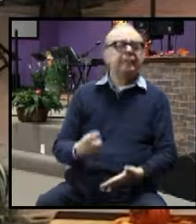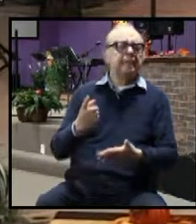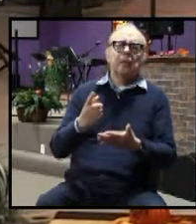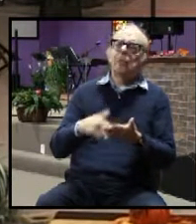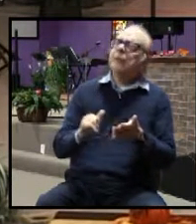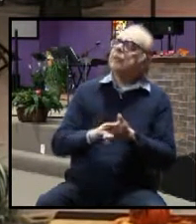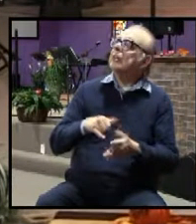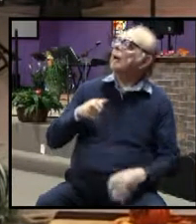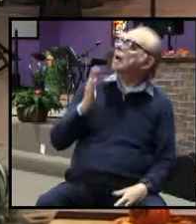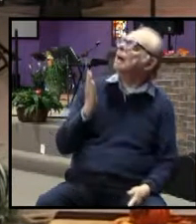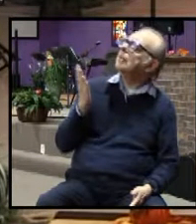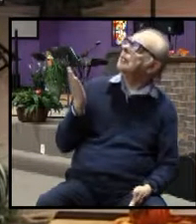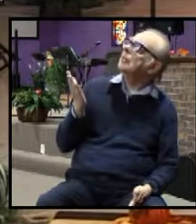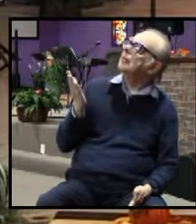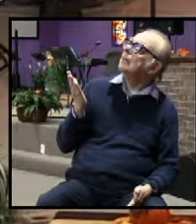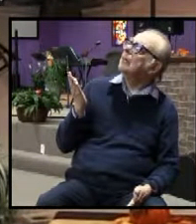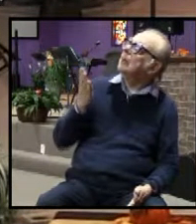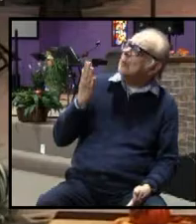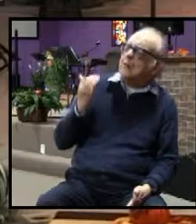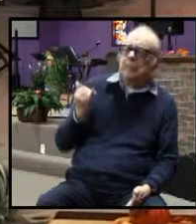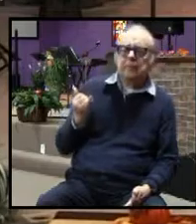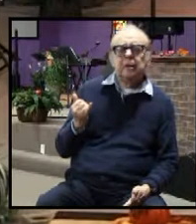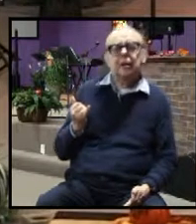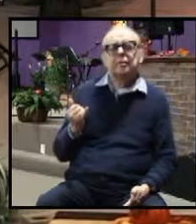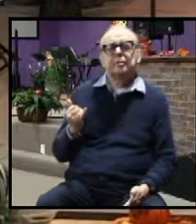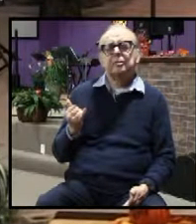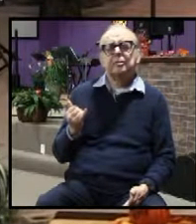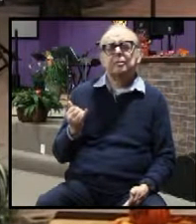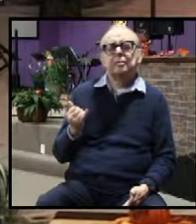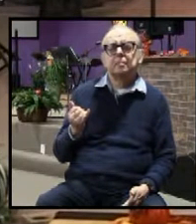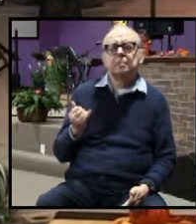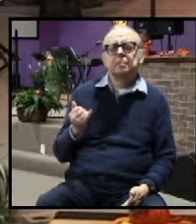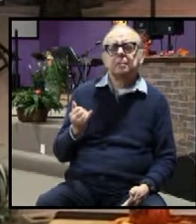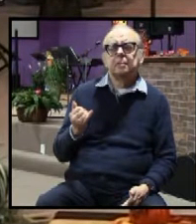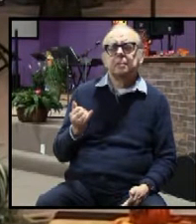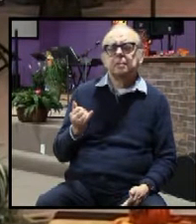What is it, God? Because